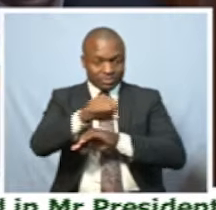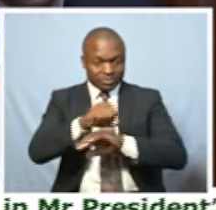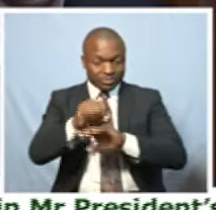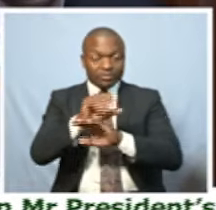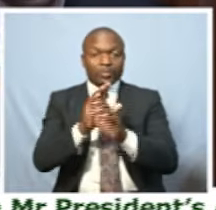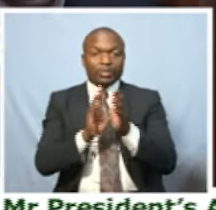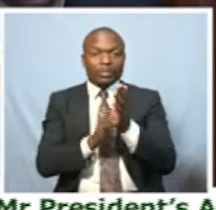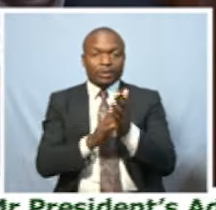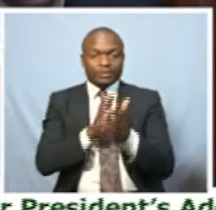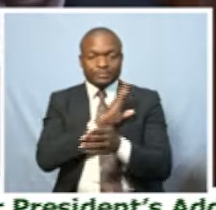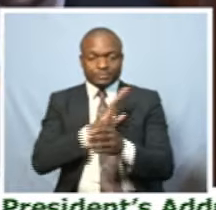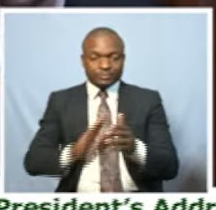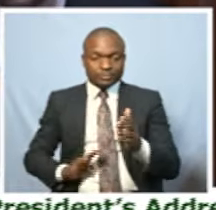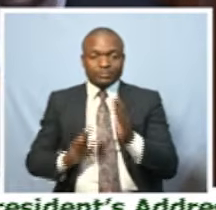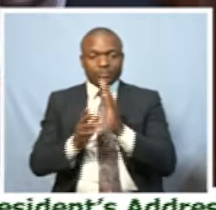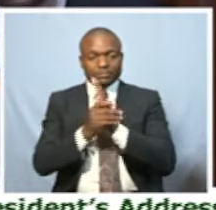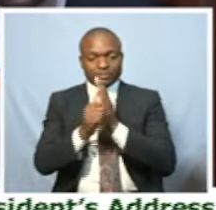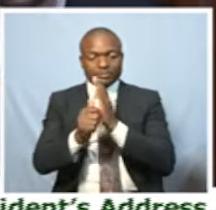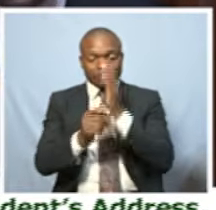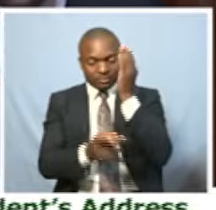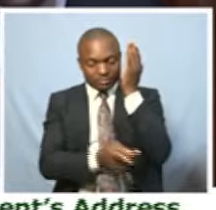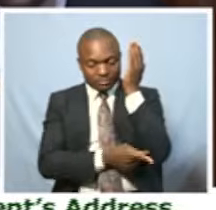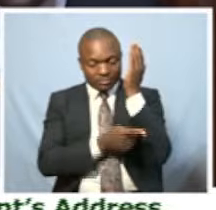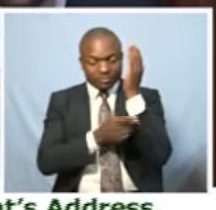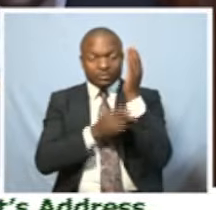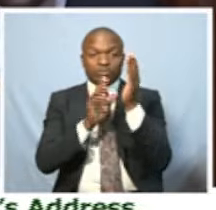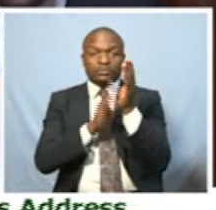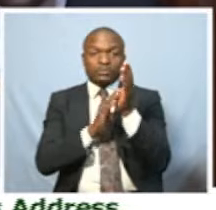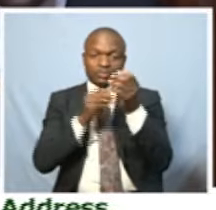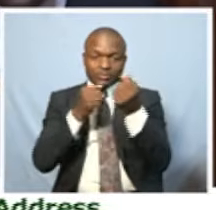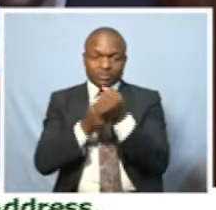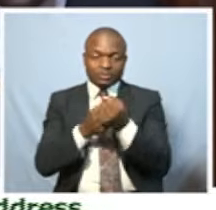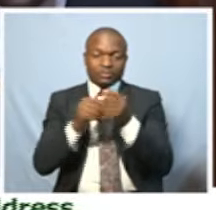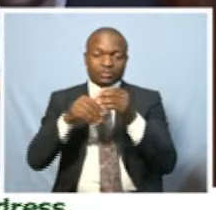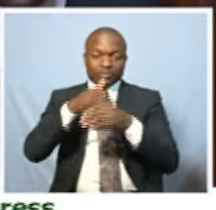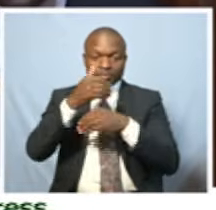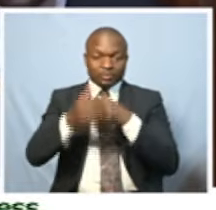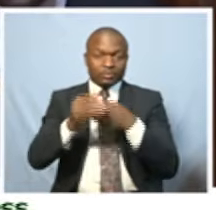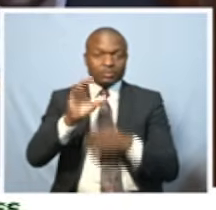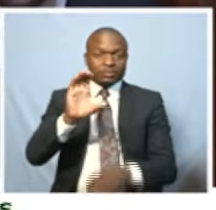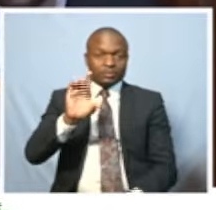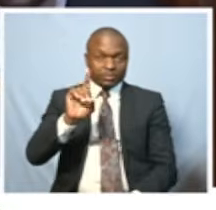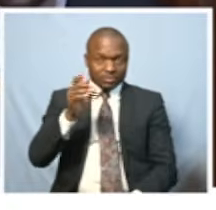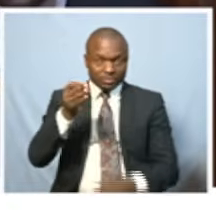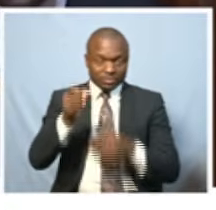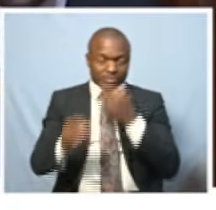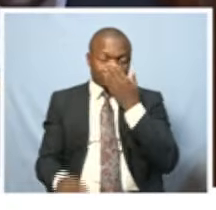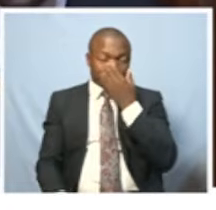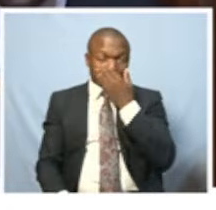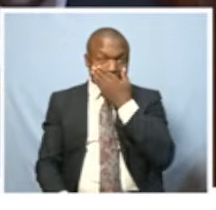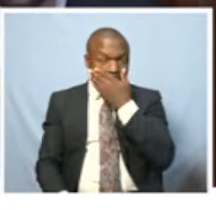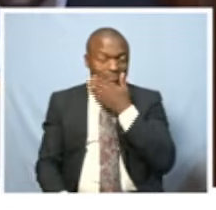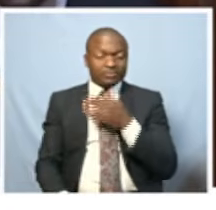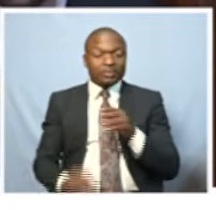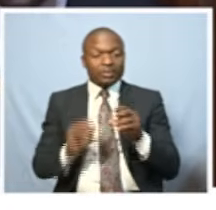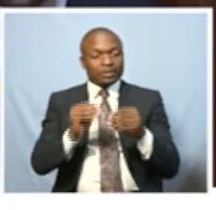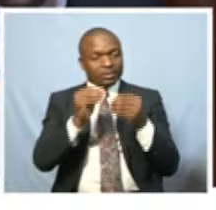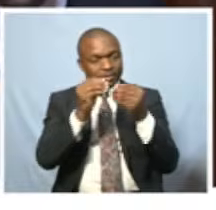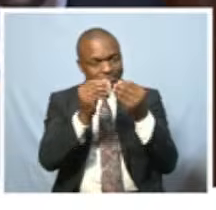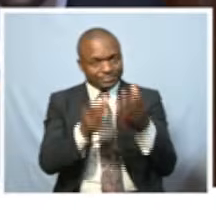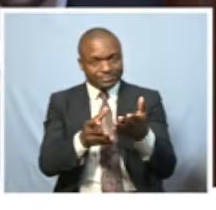school, boarding, and skills development bursaries from the Constituency Development Fund, CDF, which has